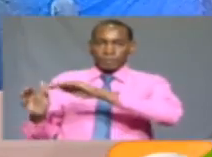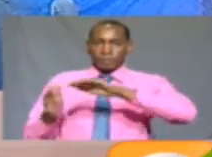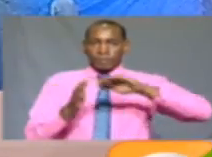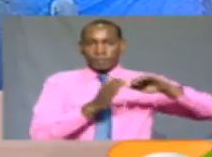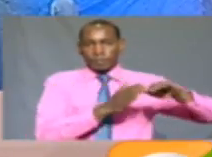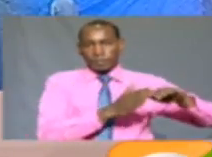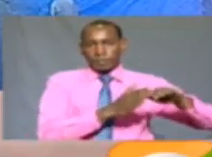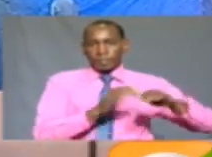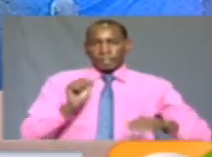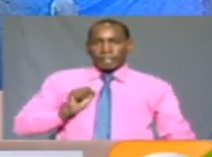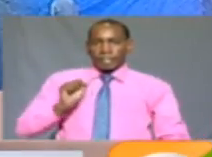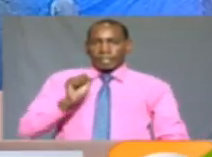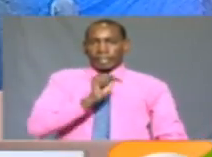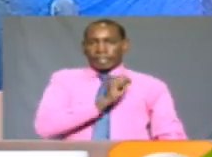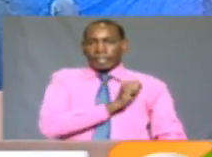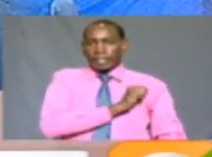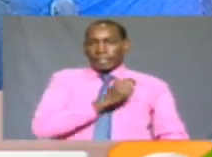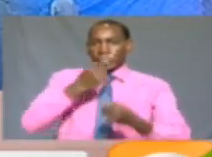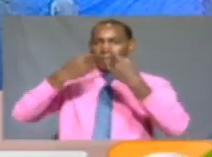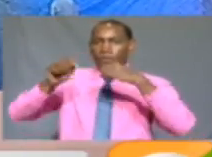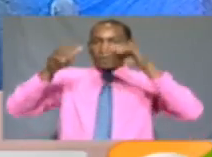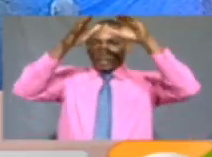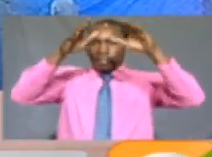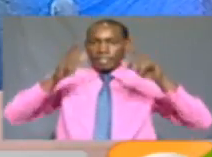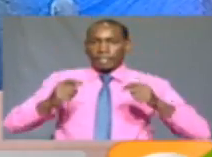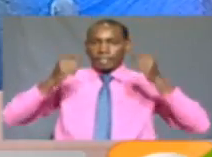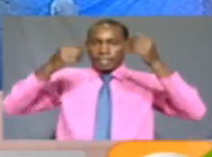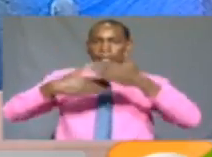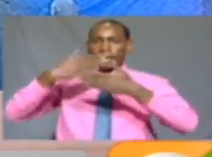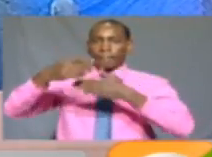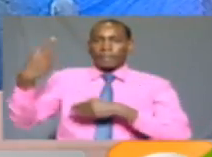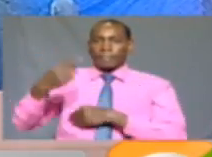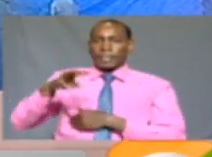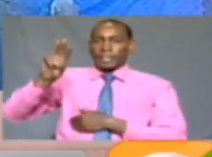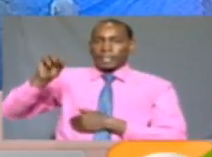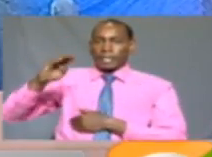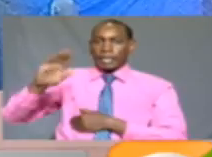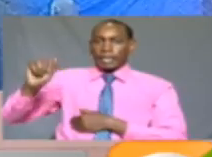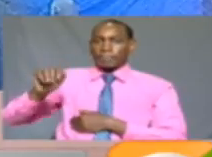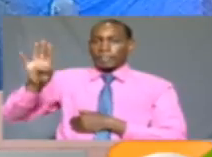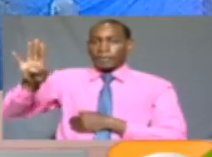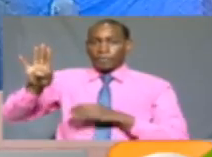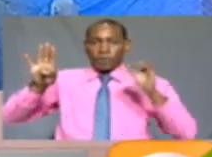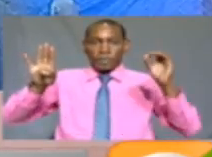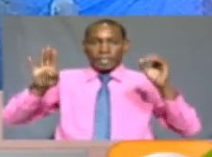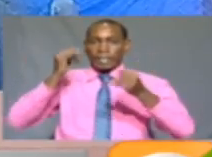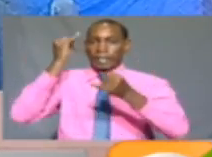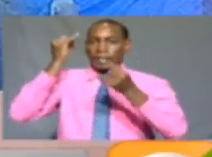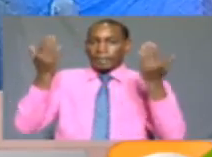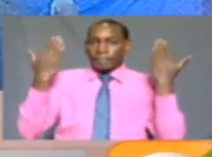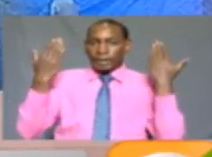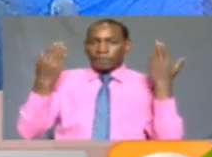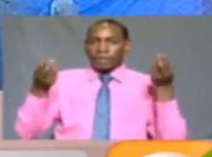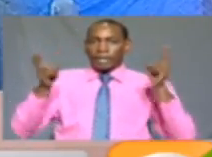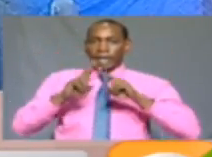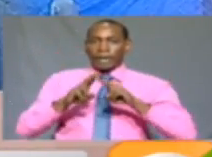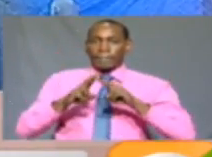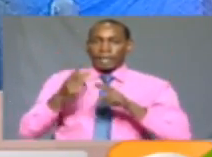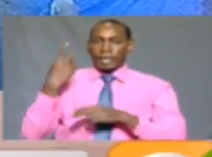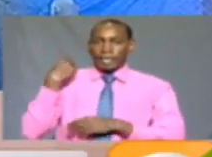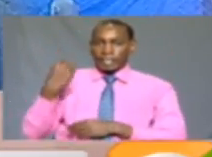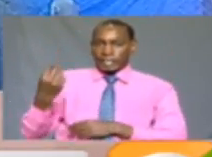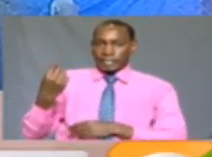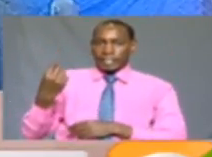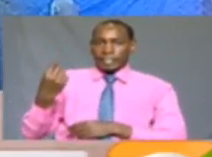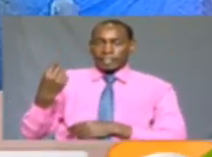The Senate has lifted the devolution cup after thrashing the County Assembly Forum 4-0 in the final held yesterday at Kerugoya Boys